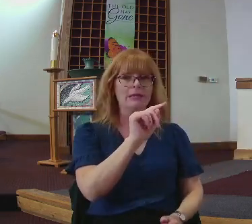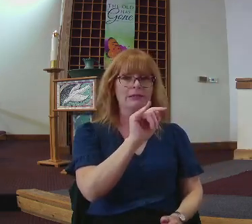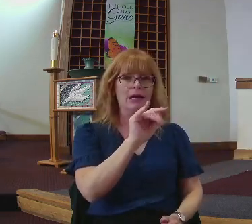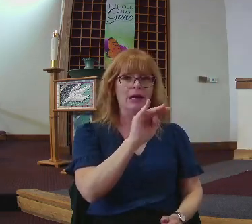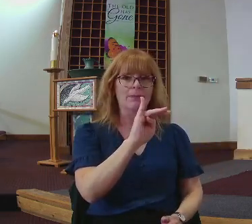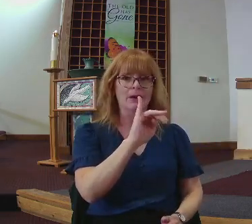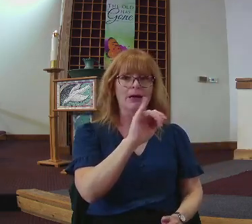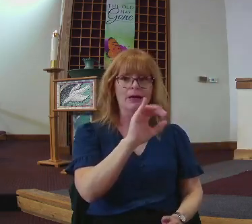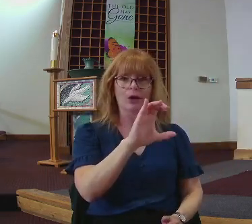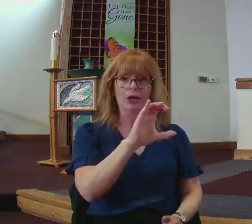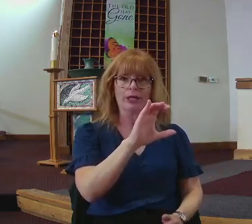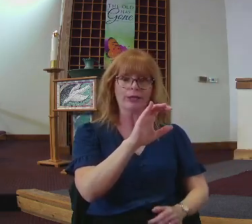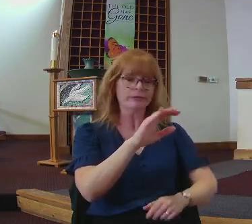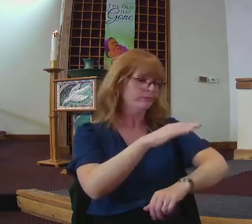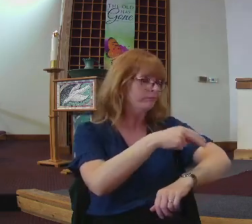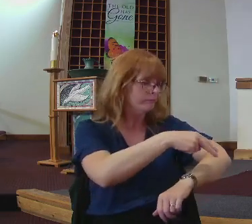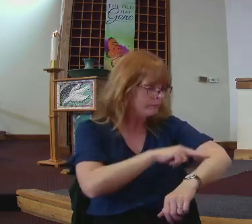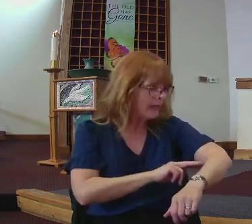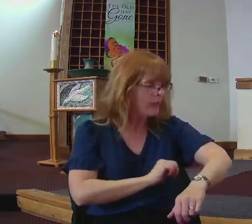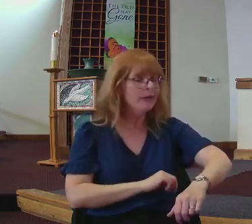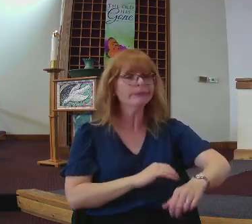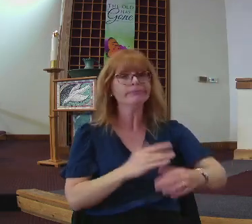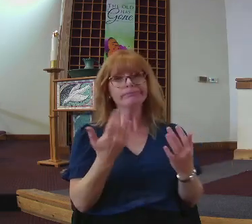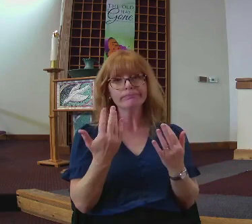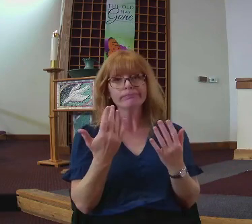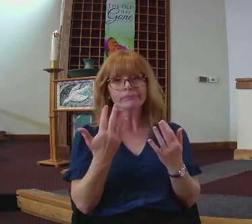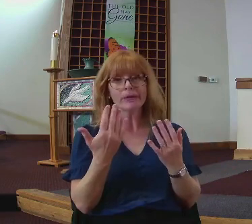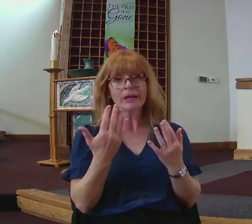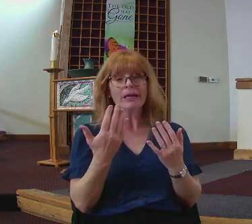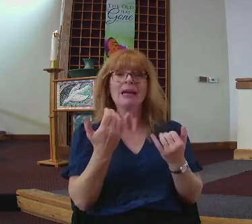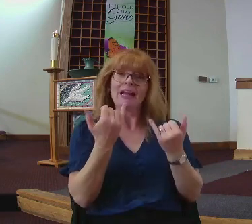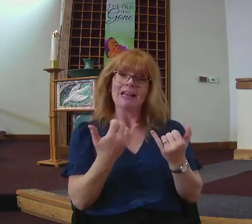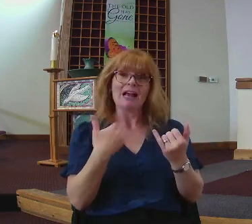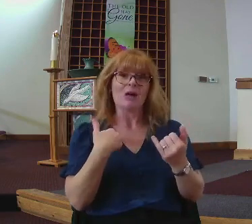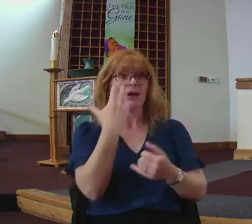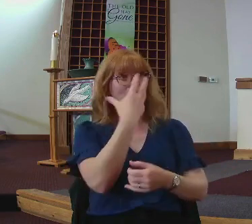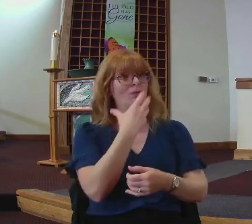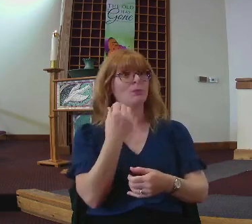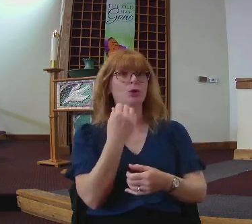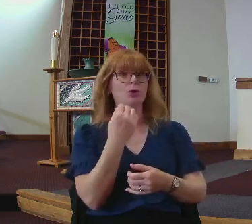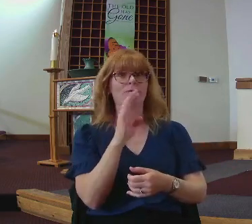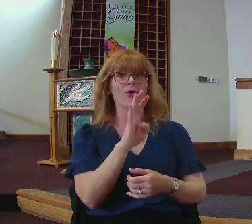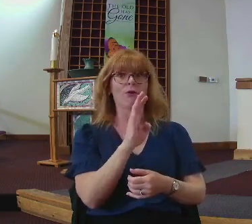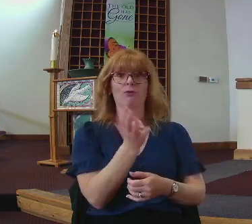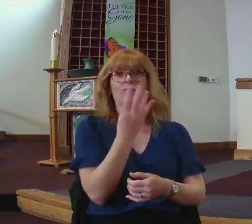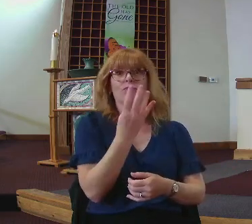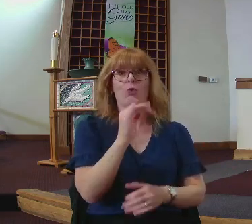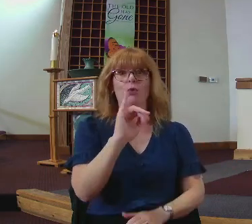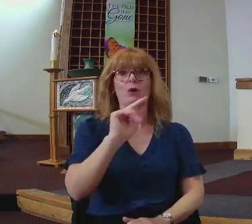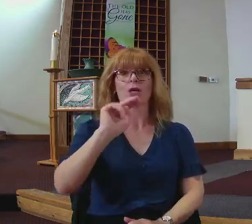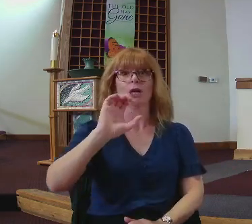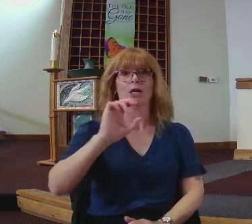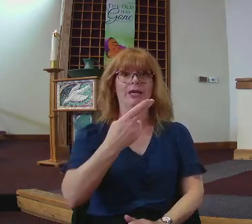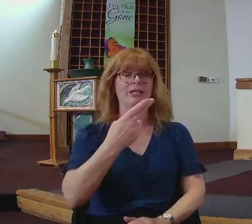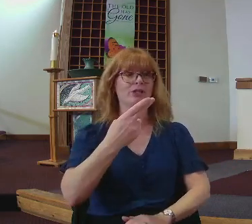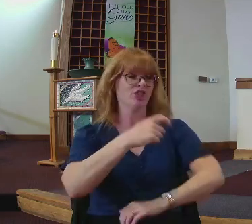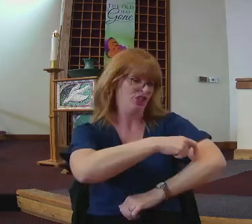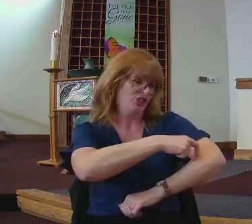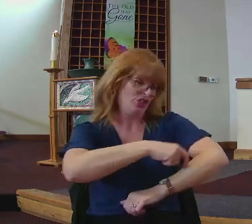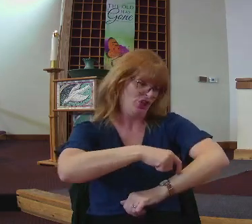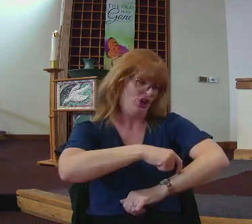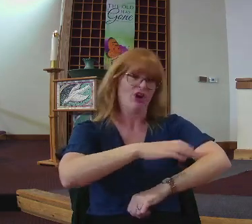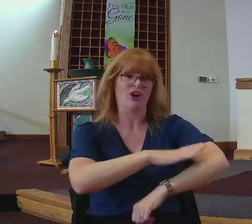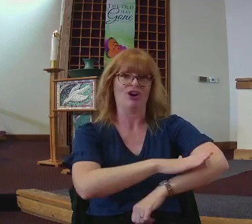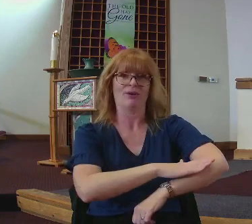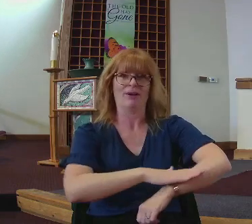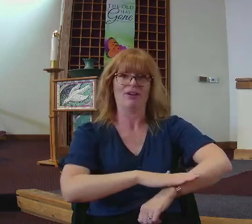And a scab formed on it, but I now have a beautiful 4-inch scar on my forearm. But my body was able